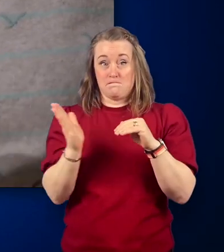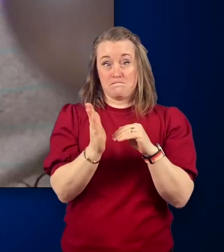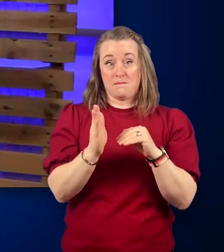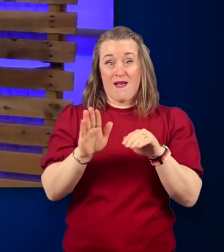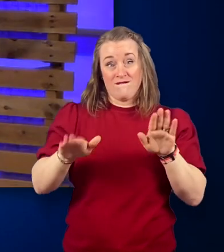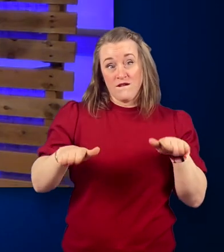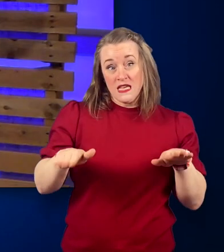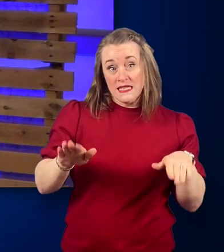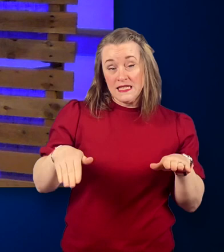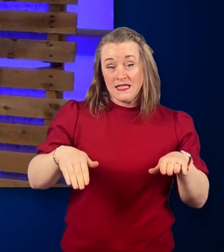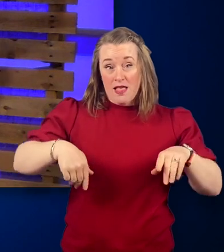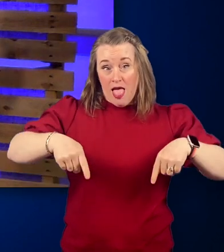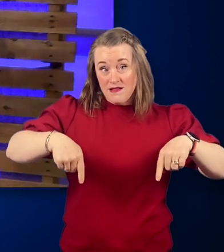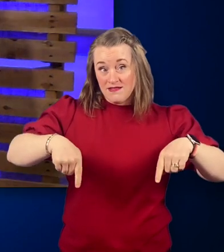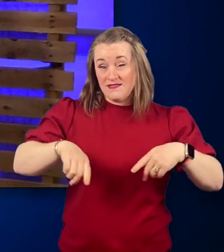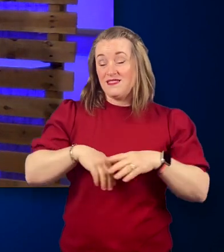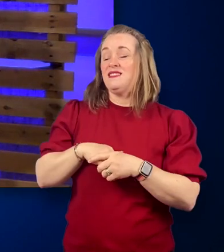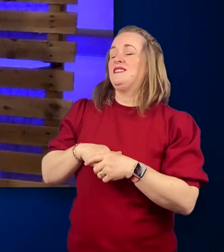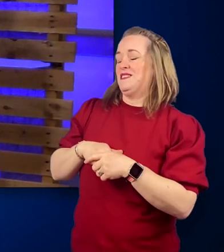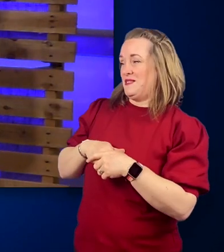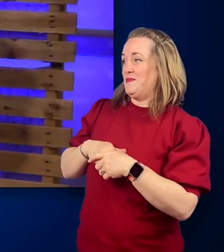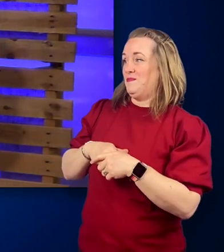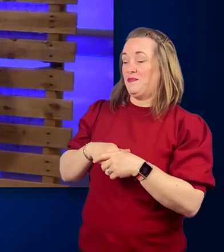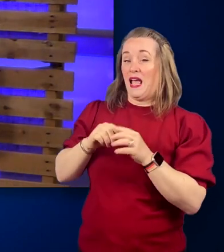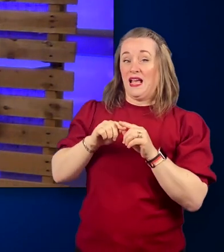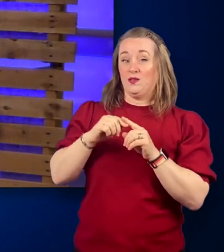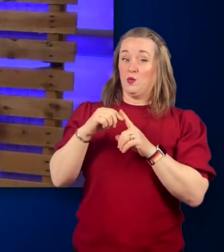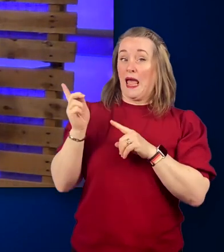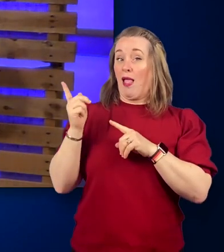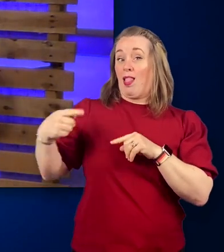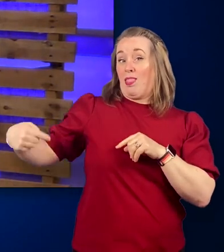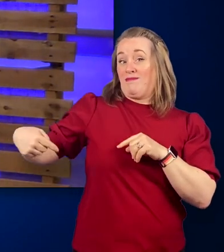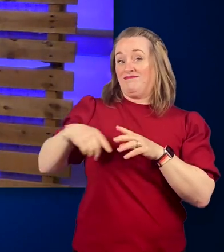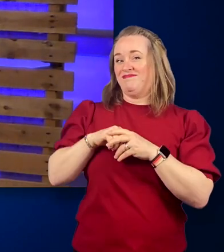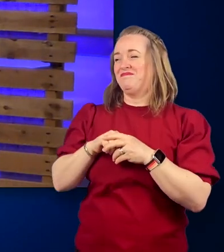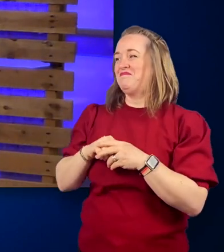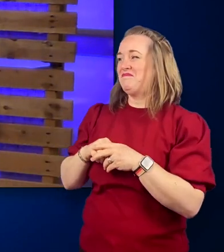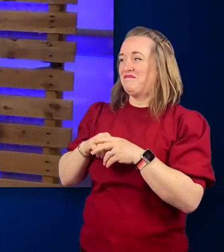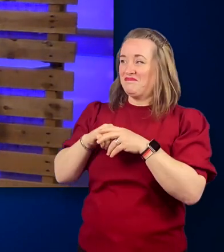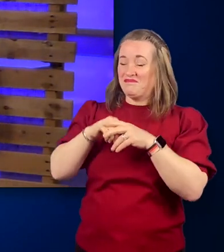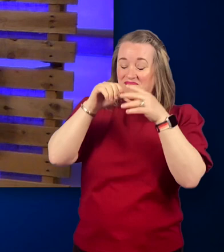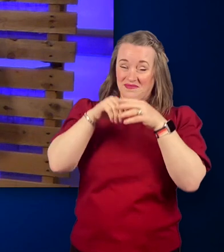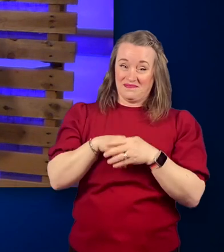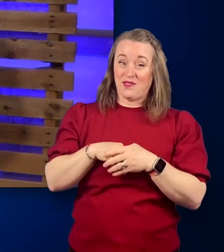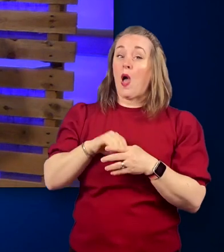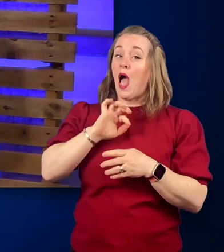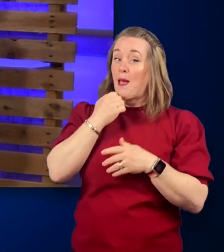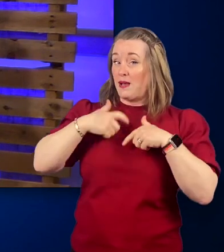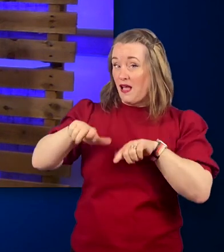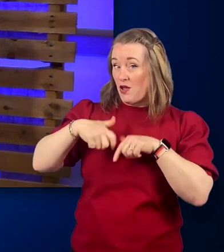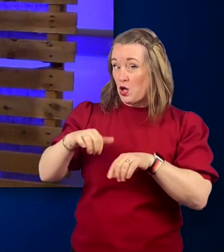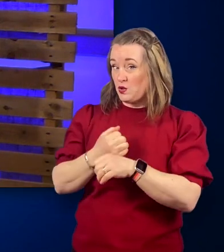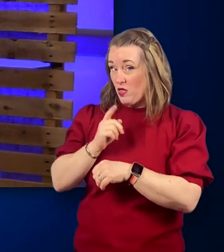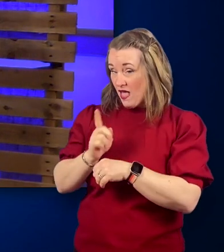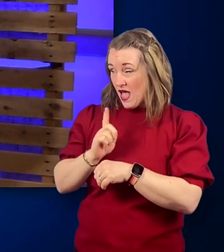donkey, some legs rather, not just feet, and a tail. And yeah, so I'm gonna get on with that. And in